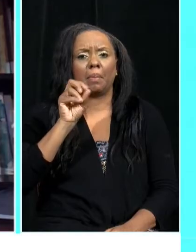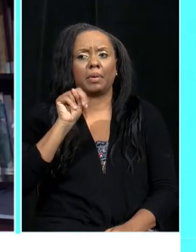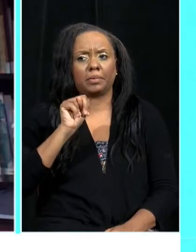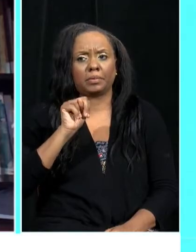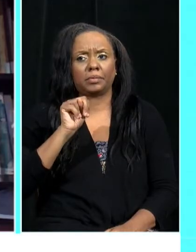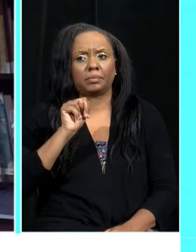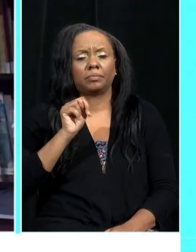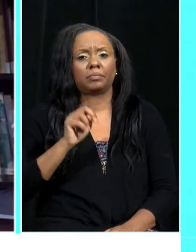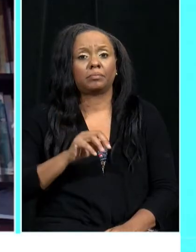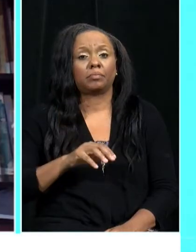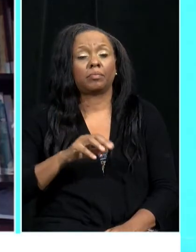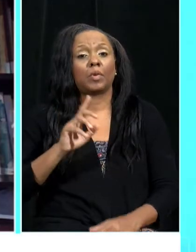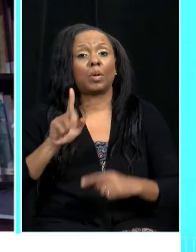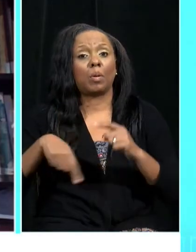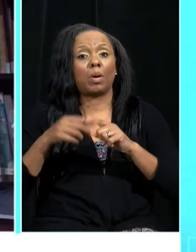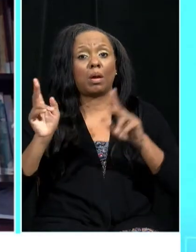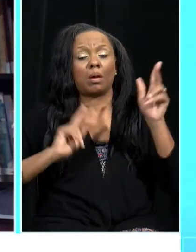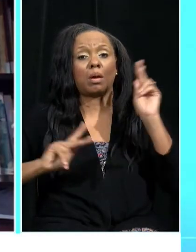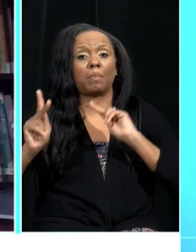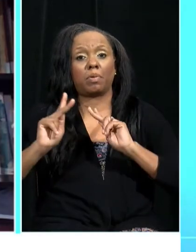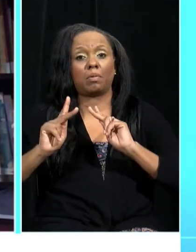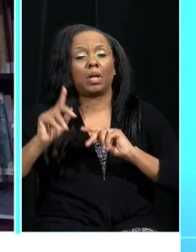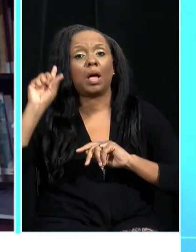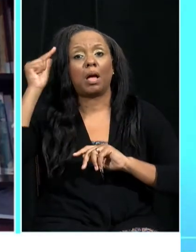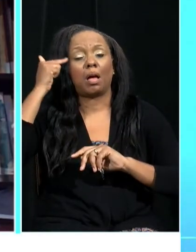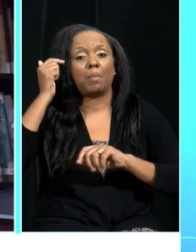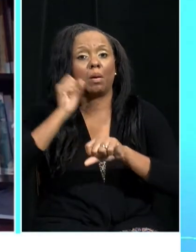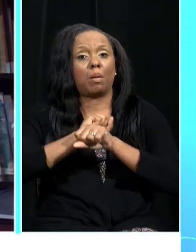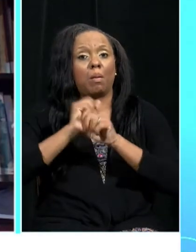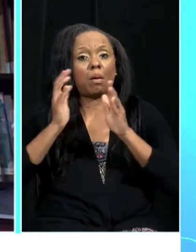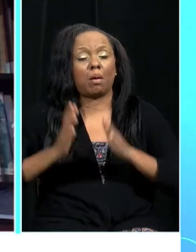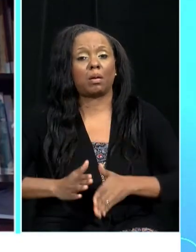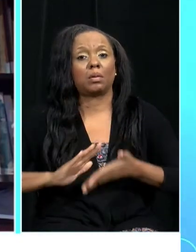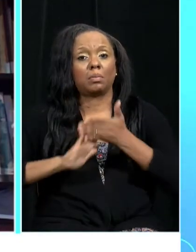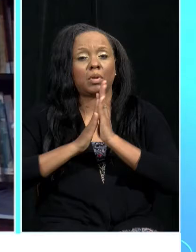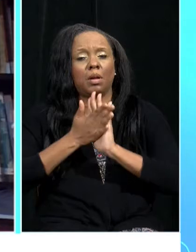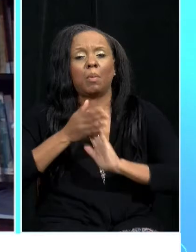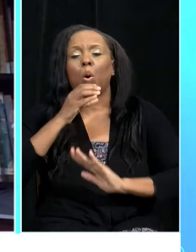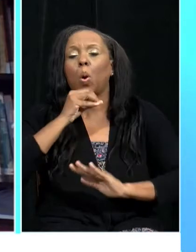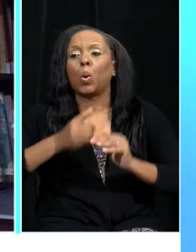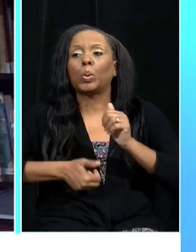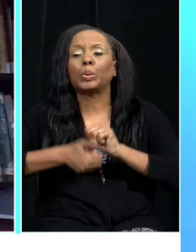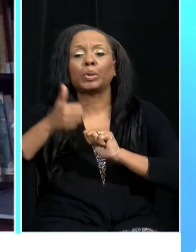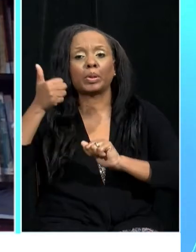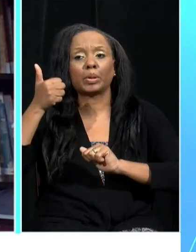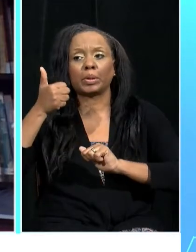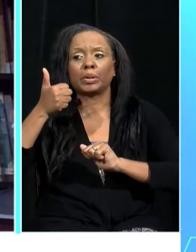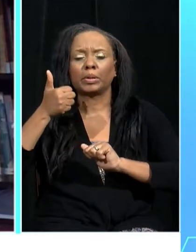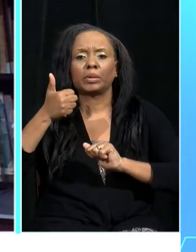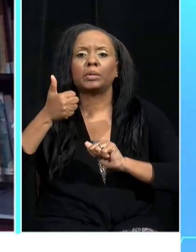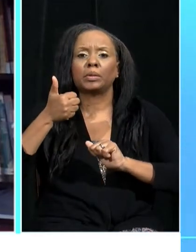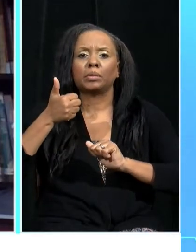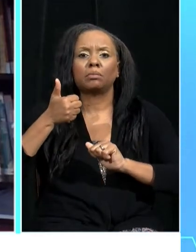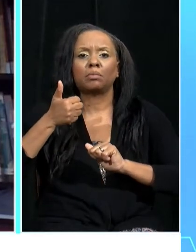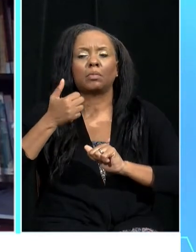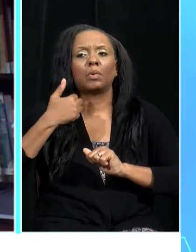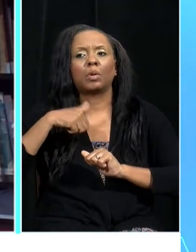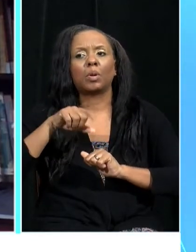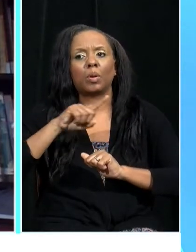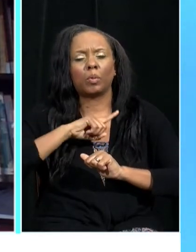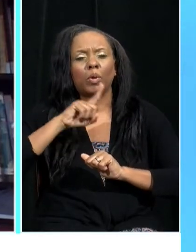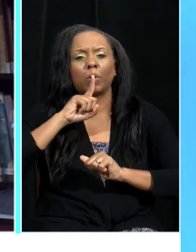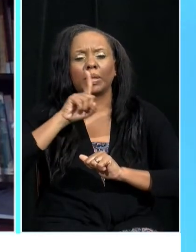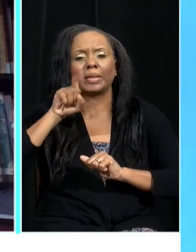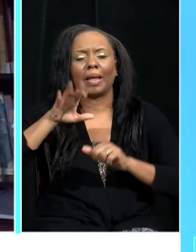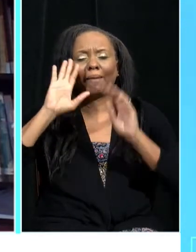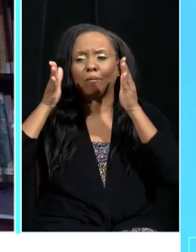public servants age, and that becomes a larger share of government expenditure. So that I think that's something we want to look out for as